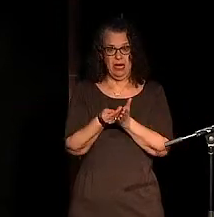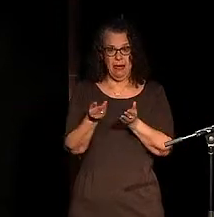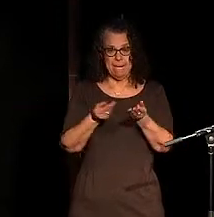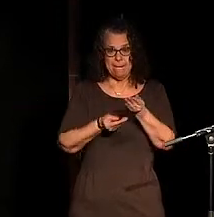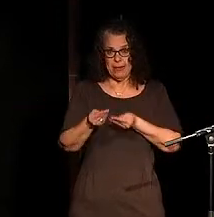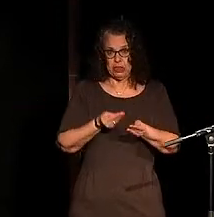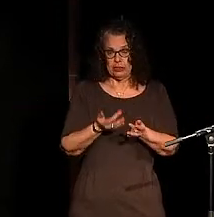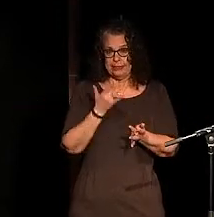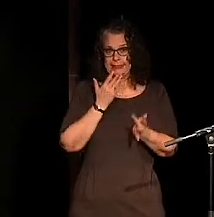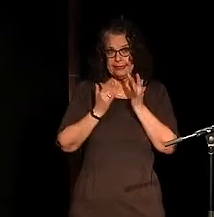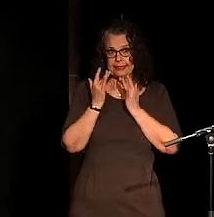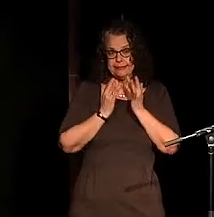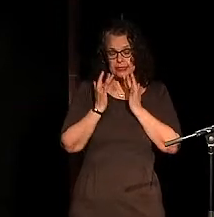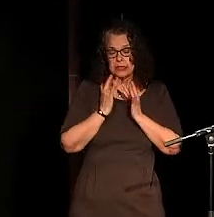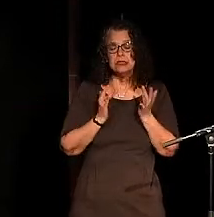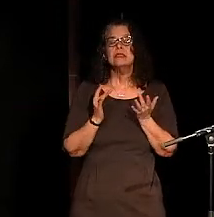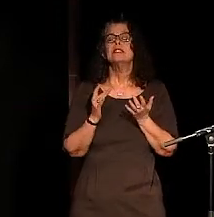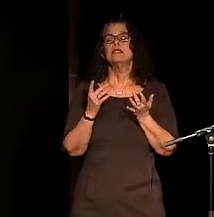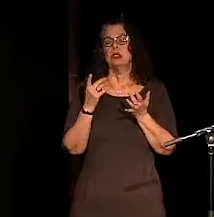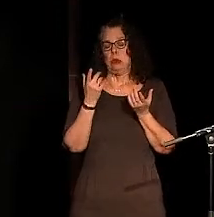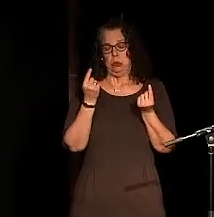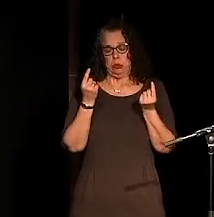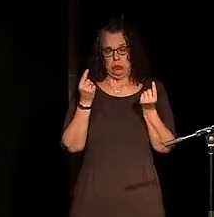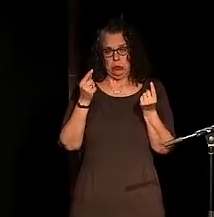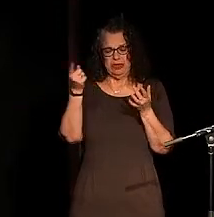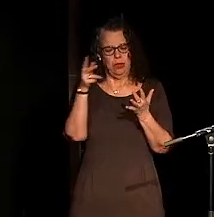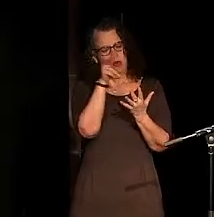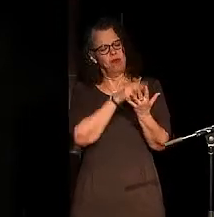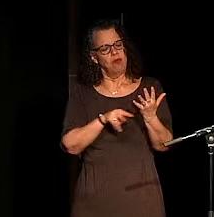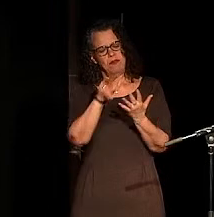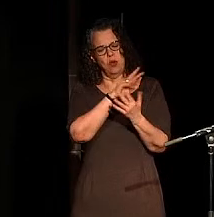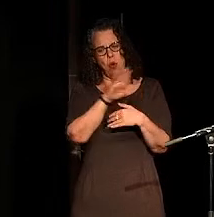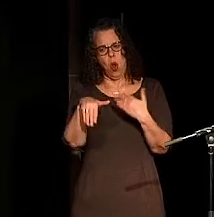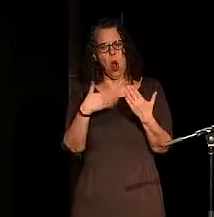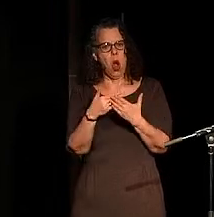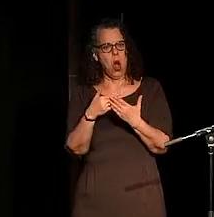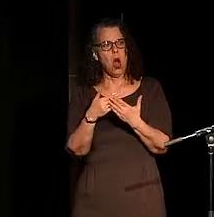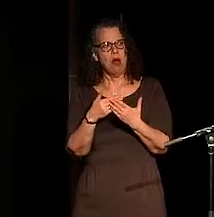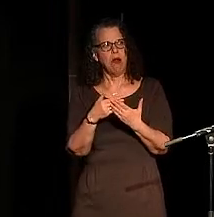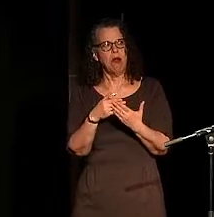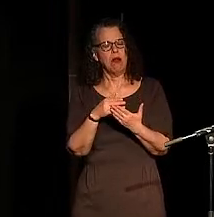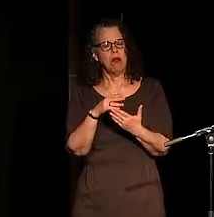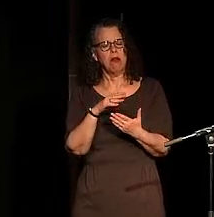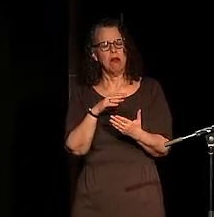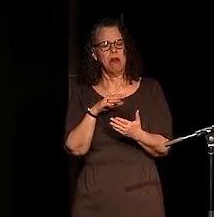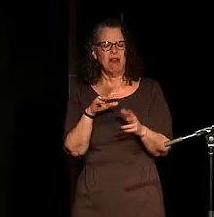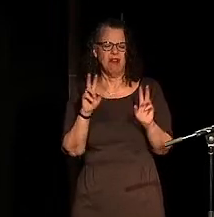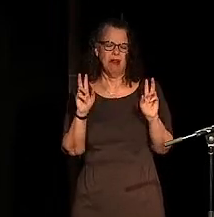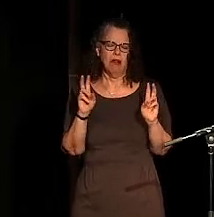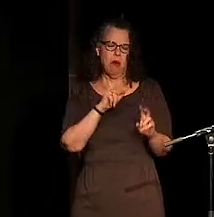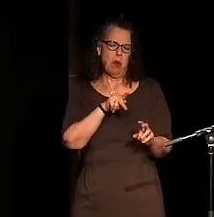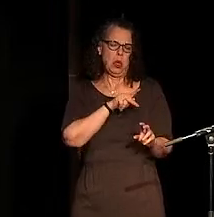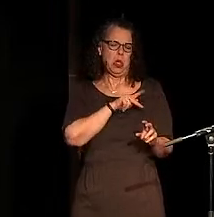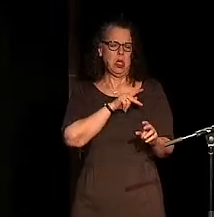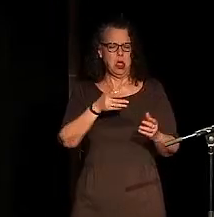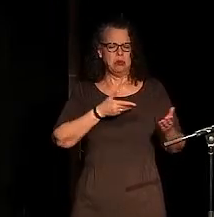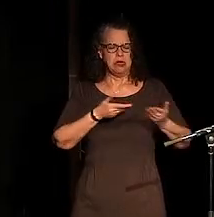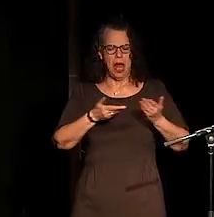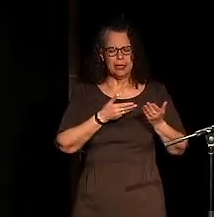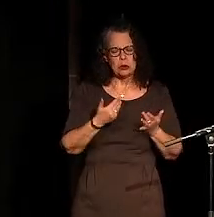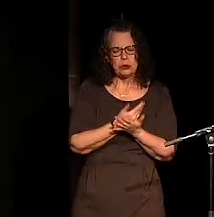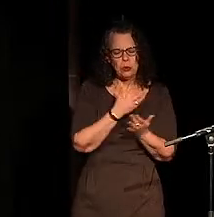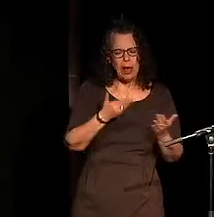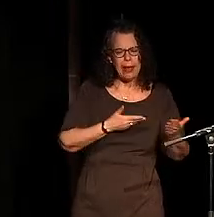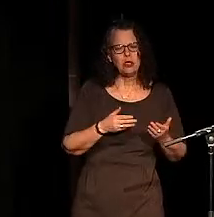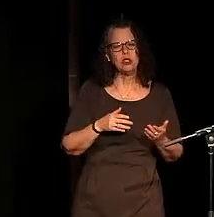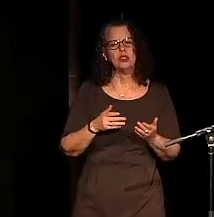of the things they would do is to review all personnel actions, new hires, recruitments,